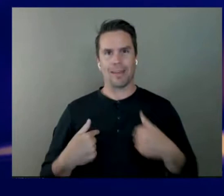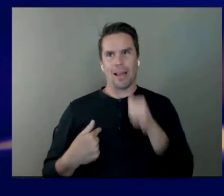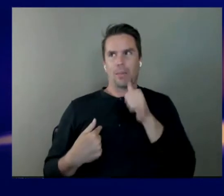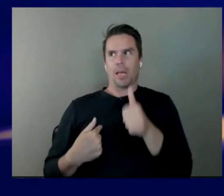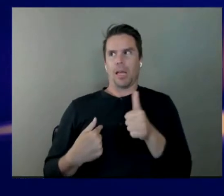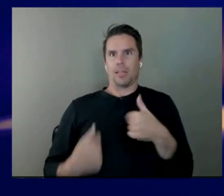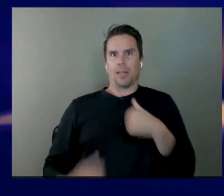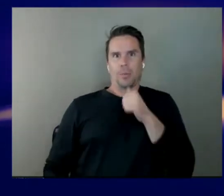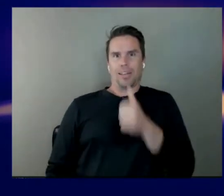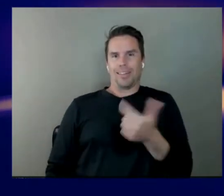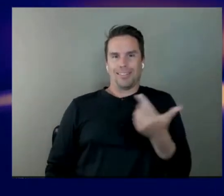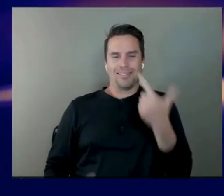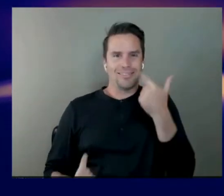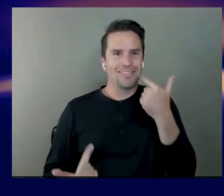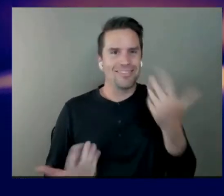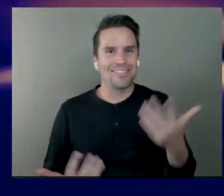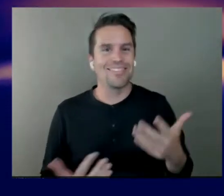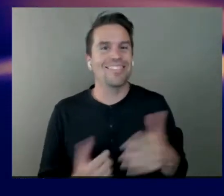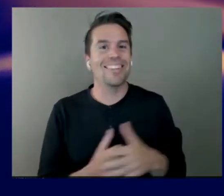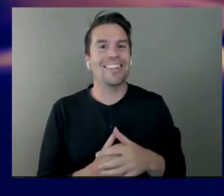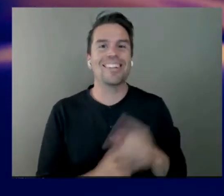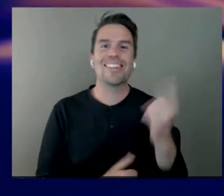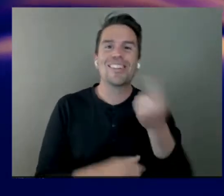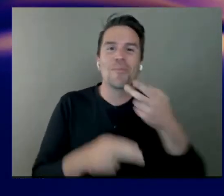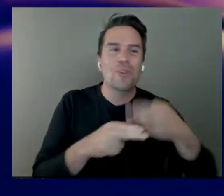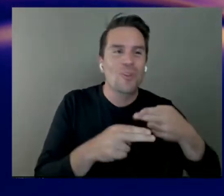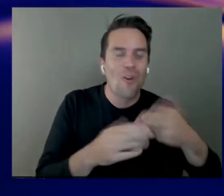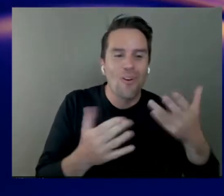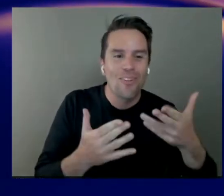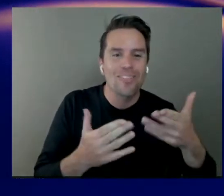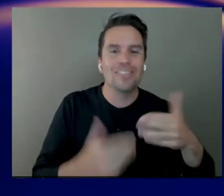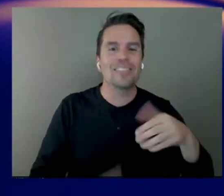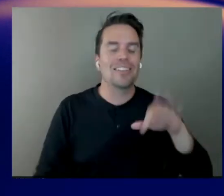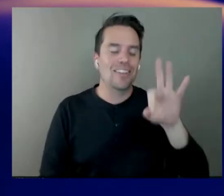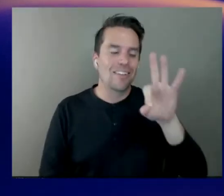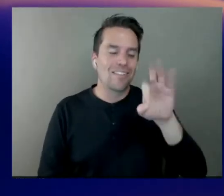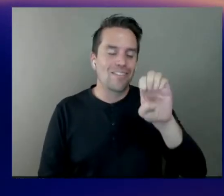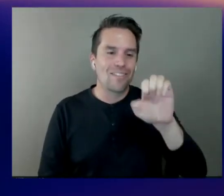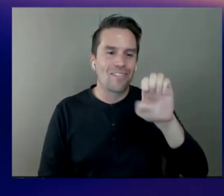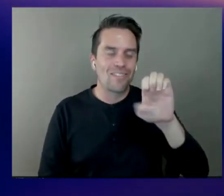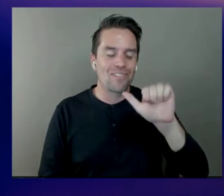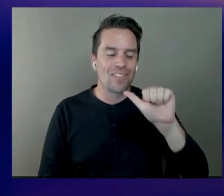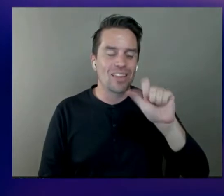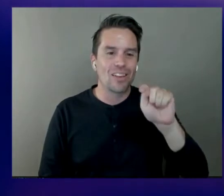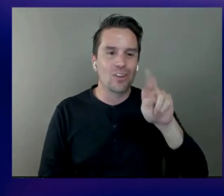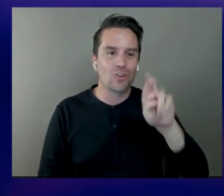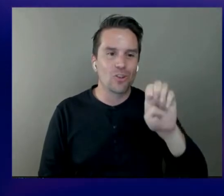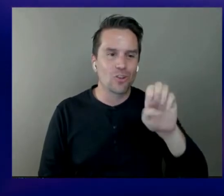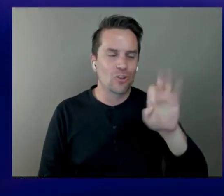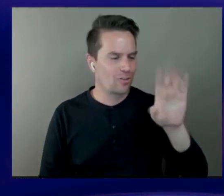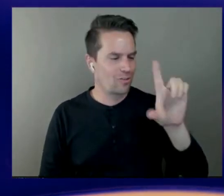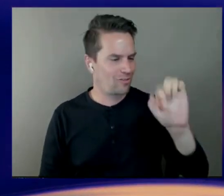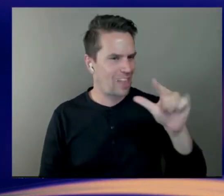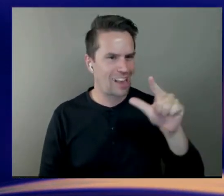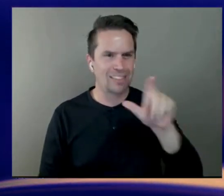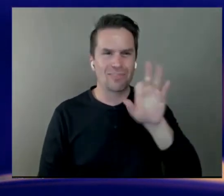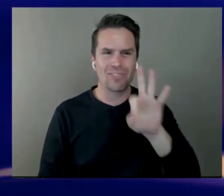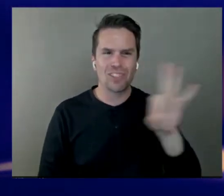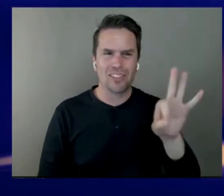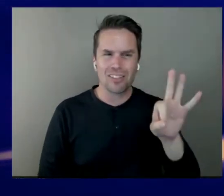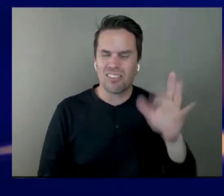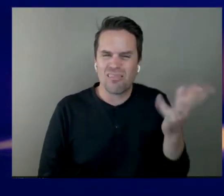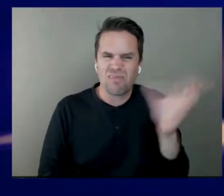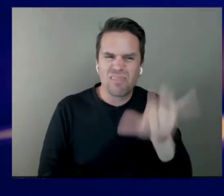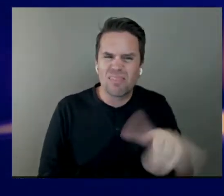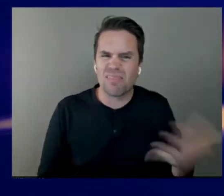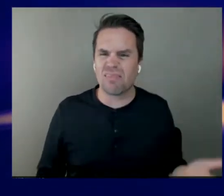here. And it's something called feature flags? Yes, feature flags. What are feature flags? All right, like, we need to break that